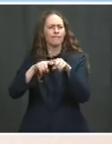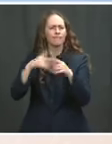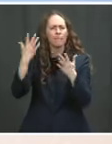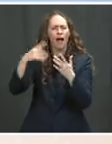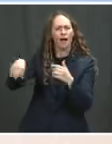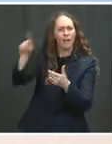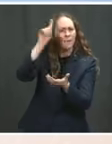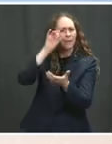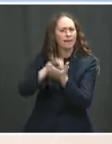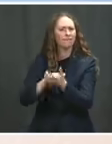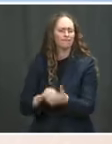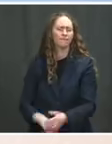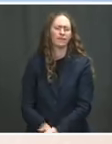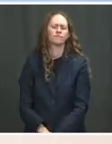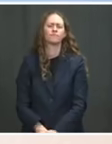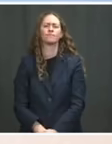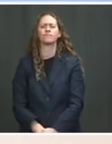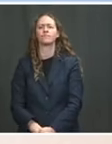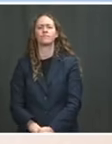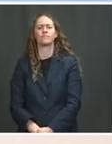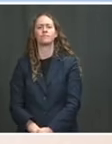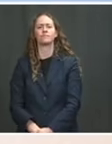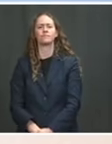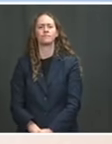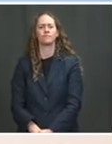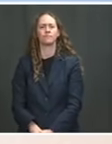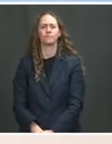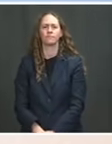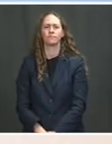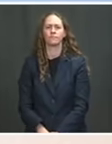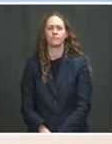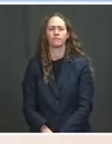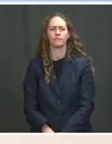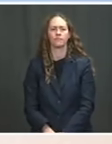country throughout history. And one other matter, the escalating situation in Israel.